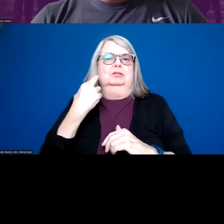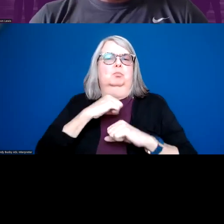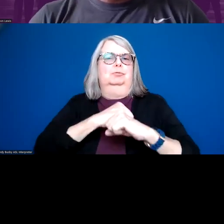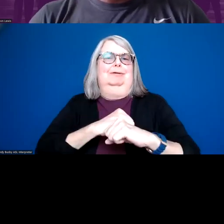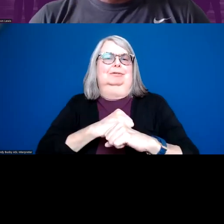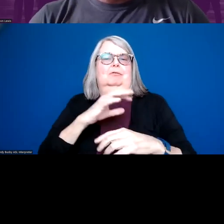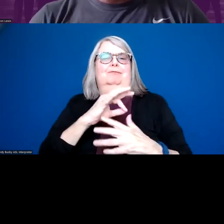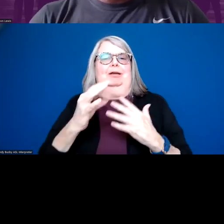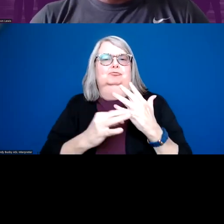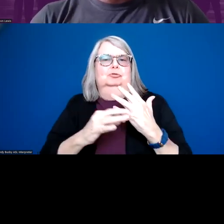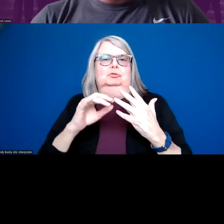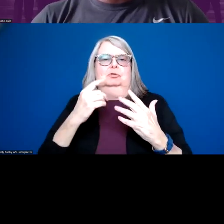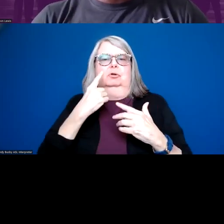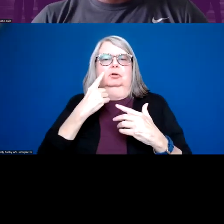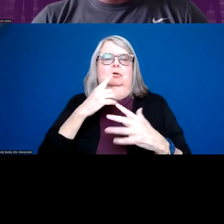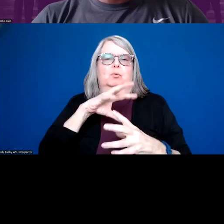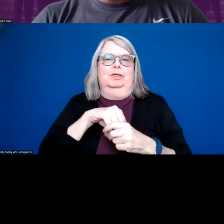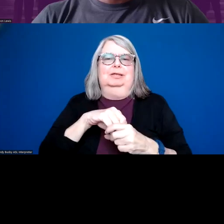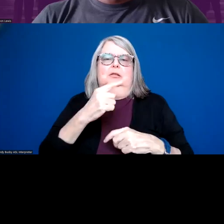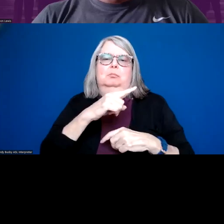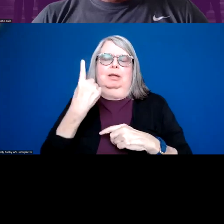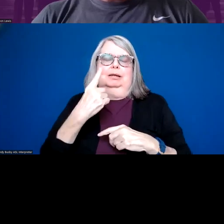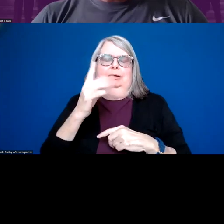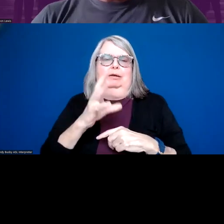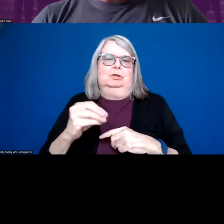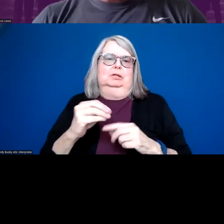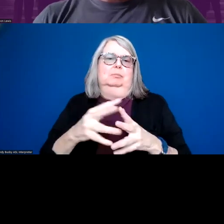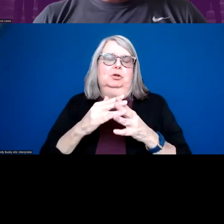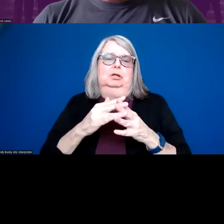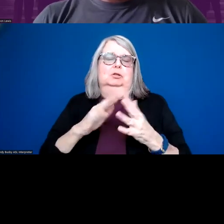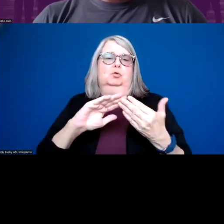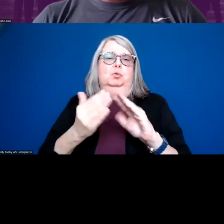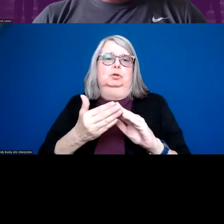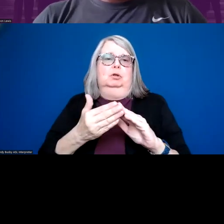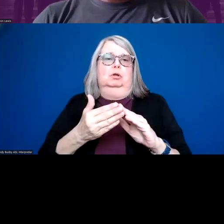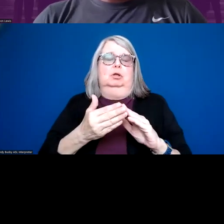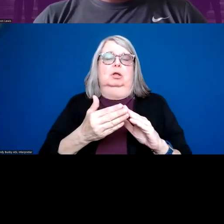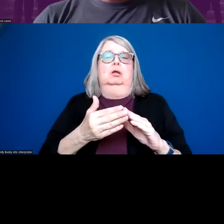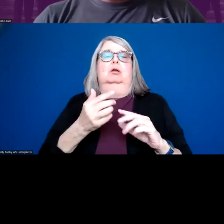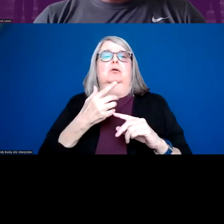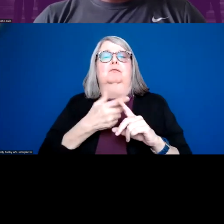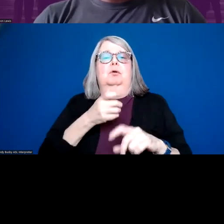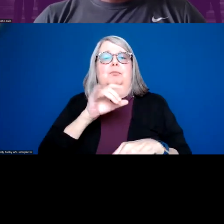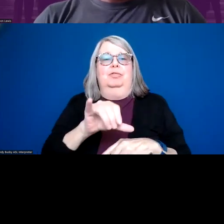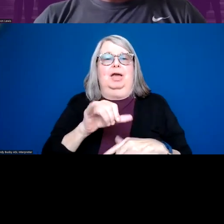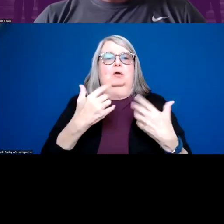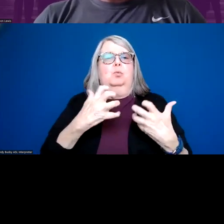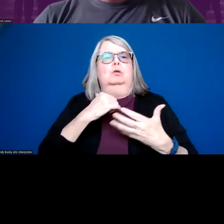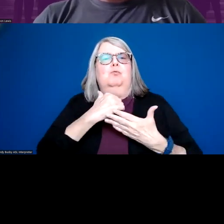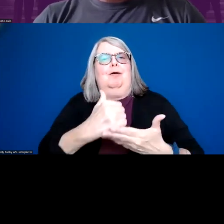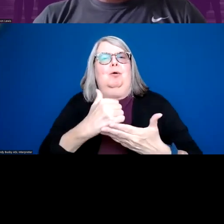the cultural dynamics within the Black and African American communities. From there, as we go into the presentation, we wanted to help the